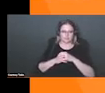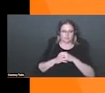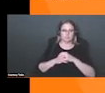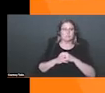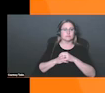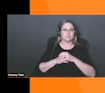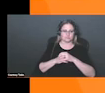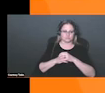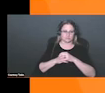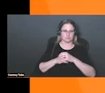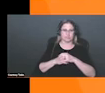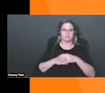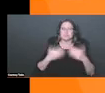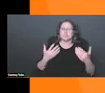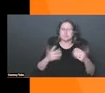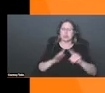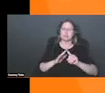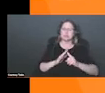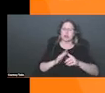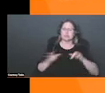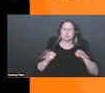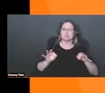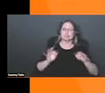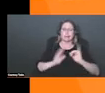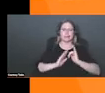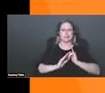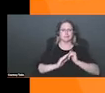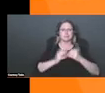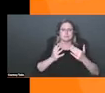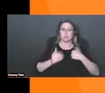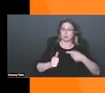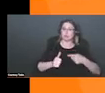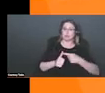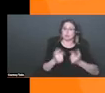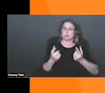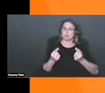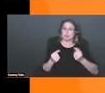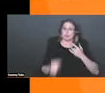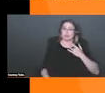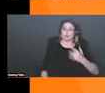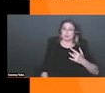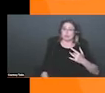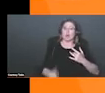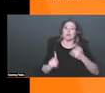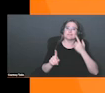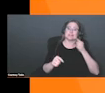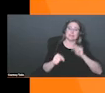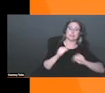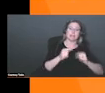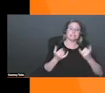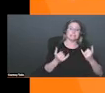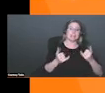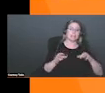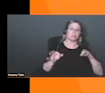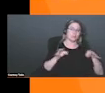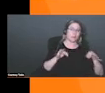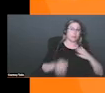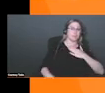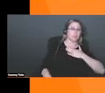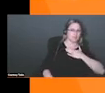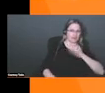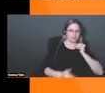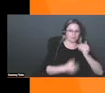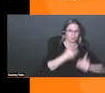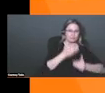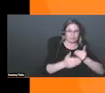So where do I start? The first thing I do, and when I talk about this today, this is what I do. It's maybe not